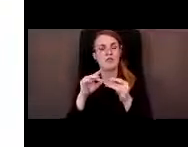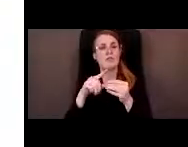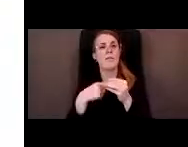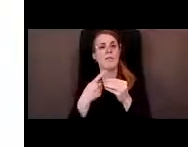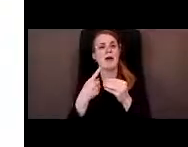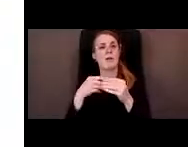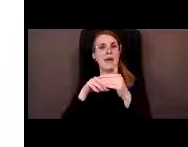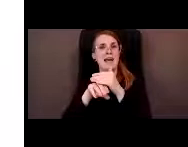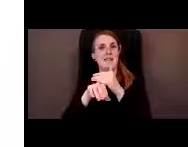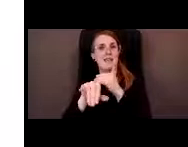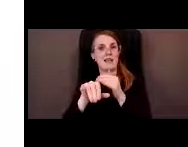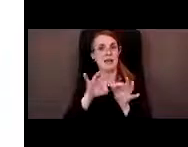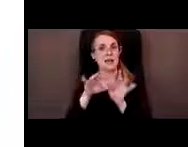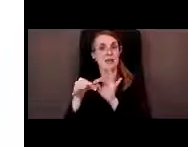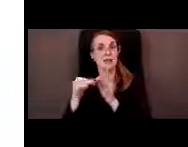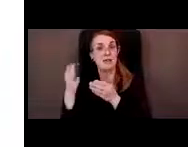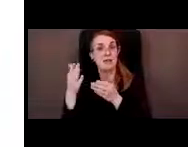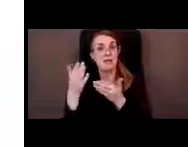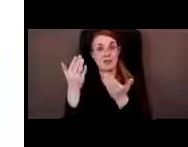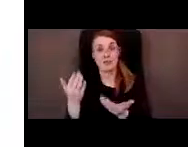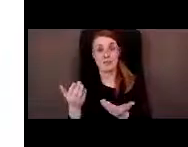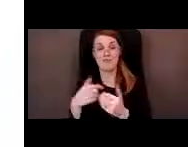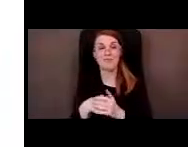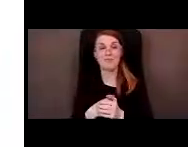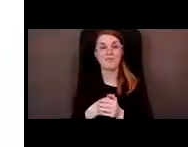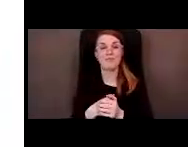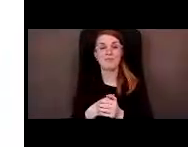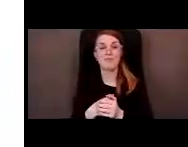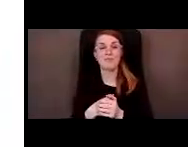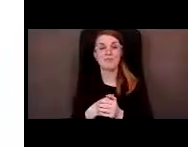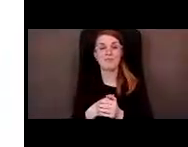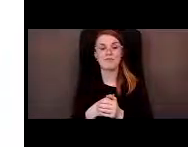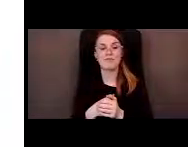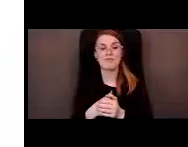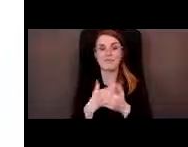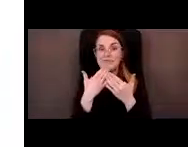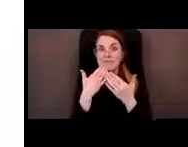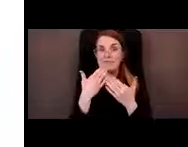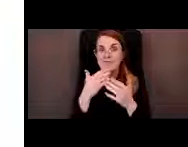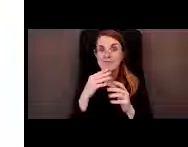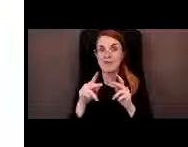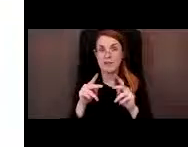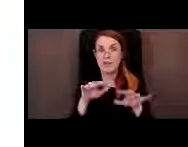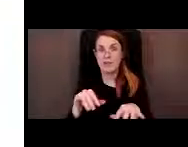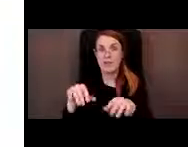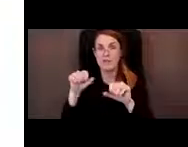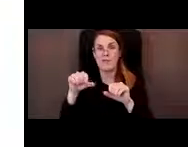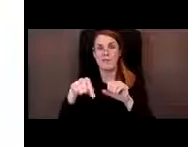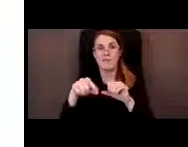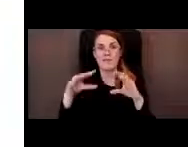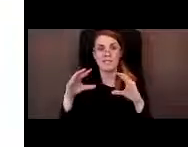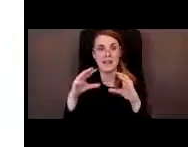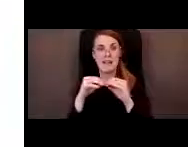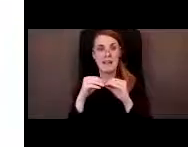that service. Susana? Yes, thank you to the organizers for making of this a